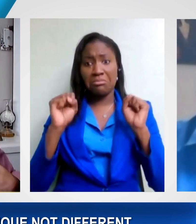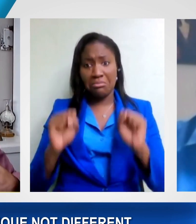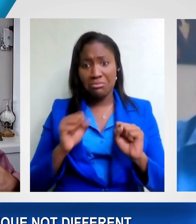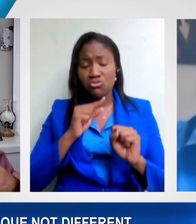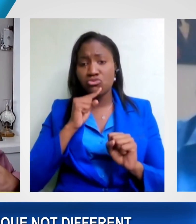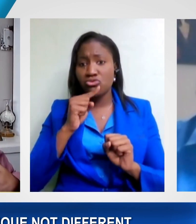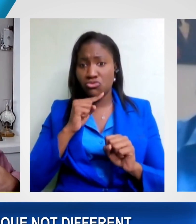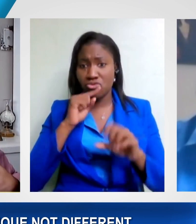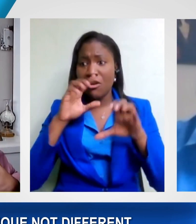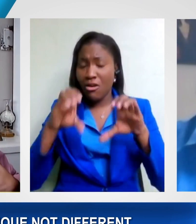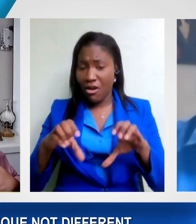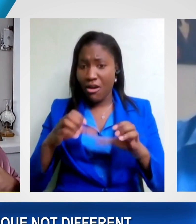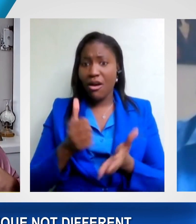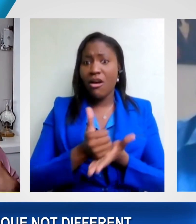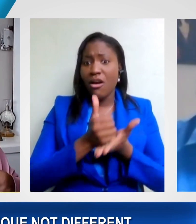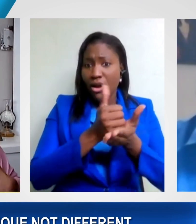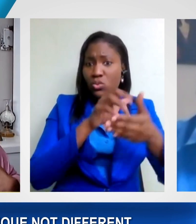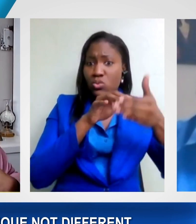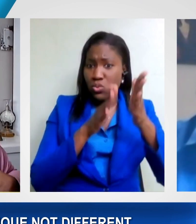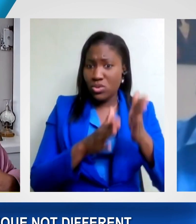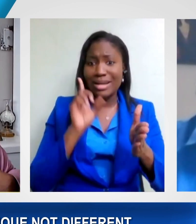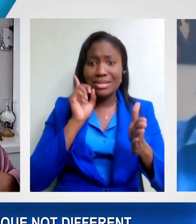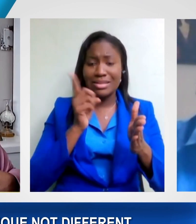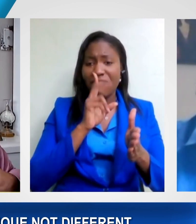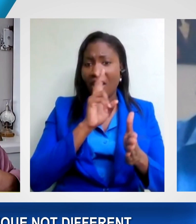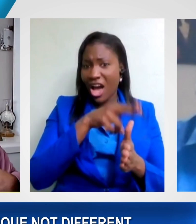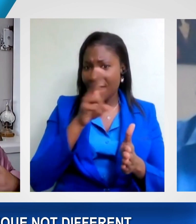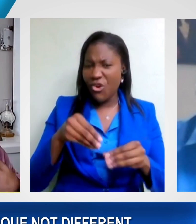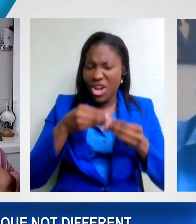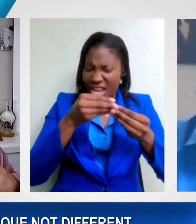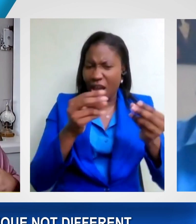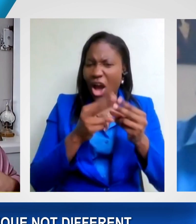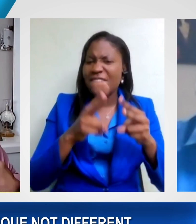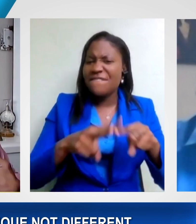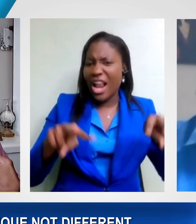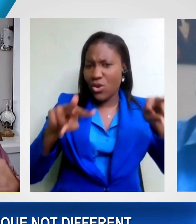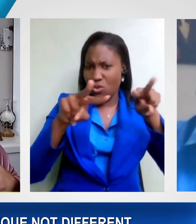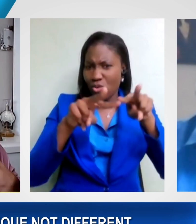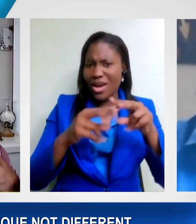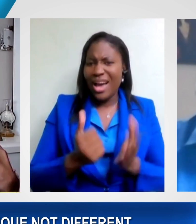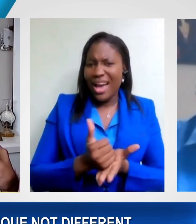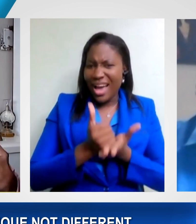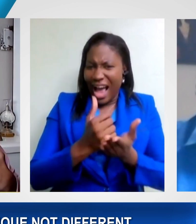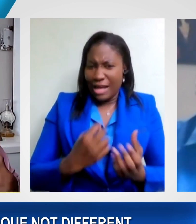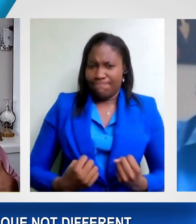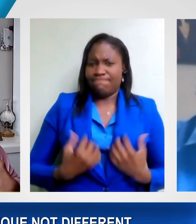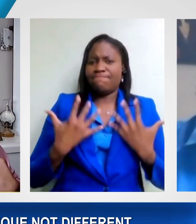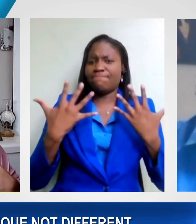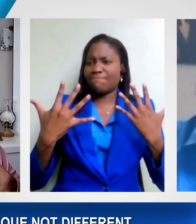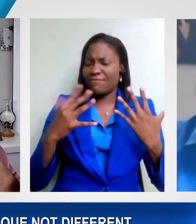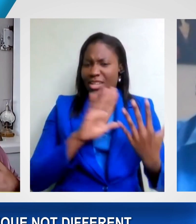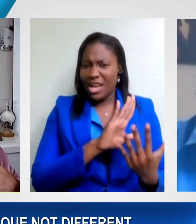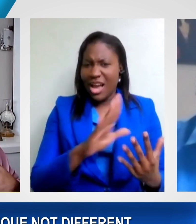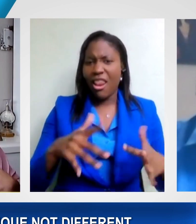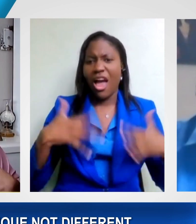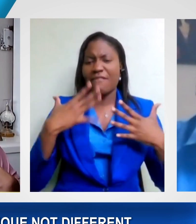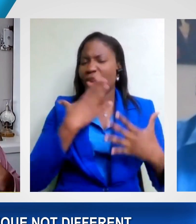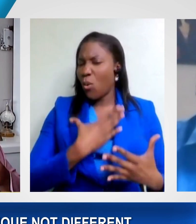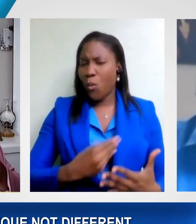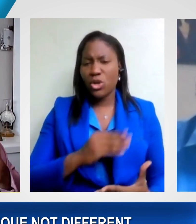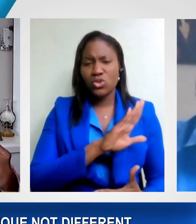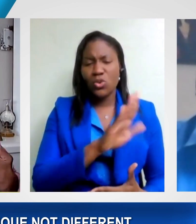to students who are deaf and hard of hearing and have an impact in terms of their daily lives. And I wish you all the best in terms